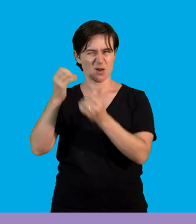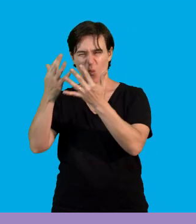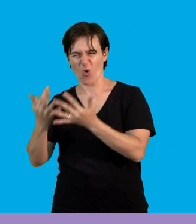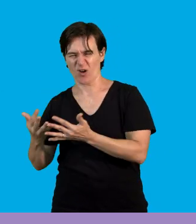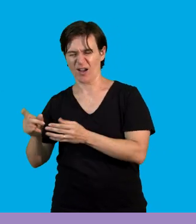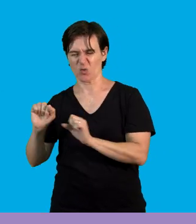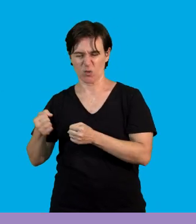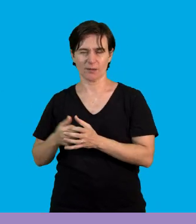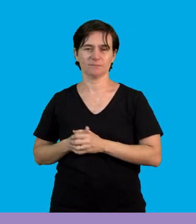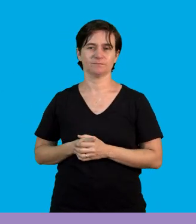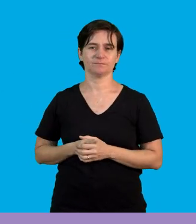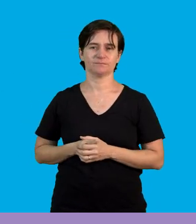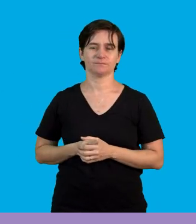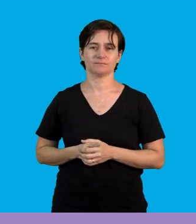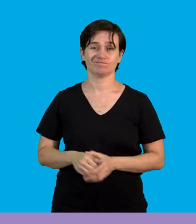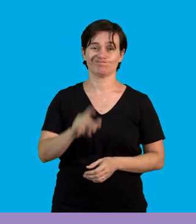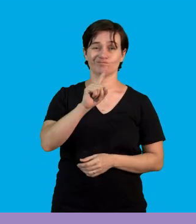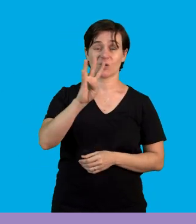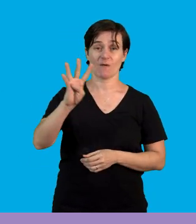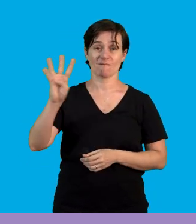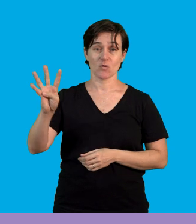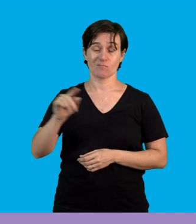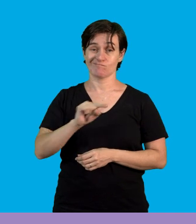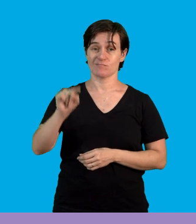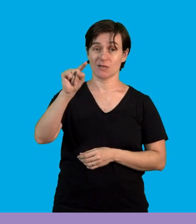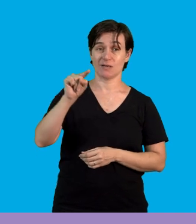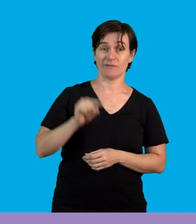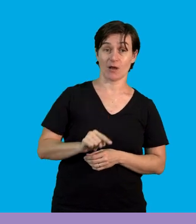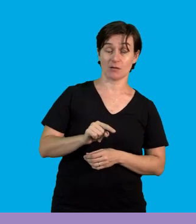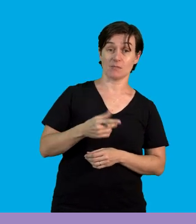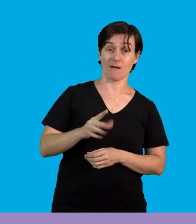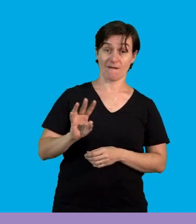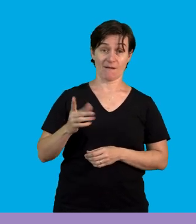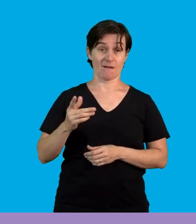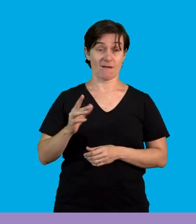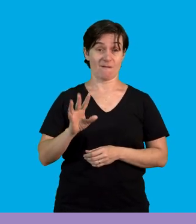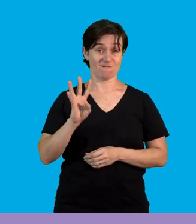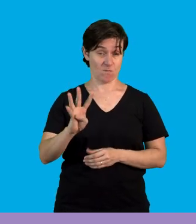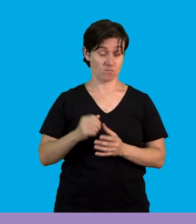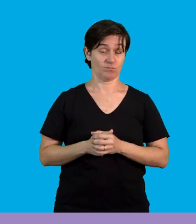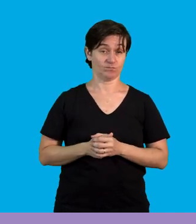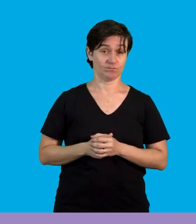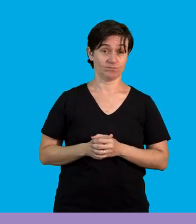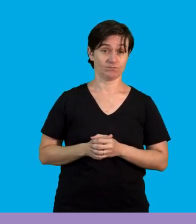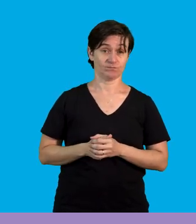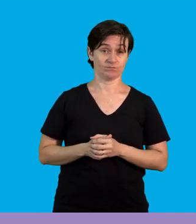have 144 divided by 4 times 1, which is 4. Let's divide